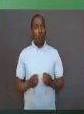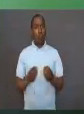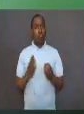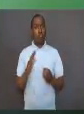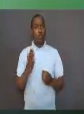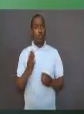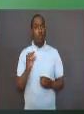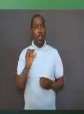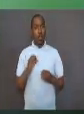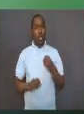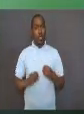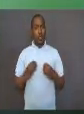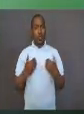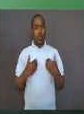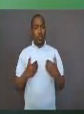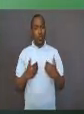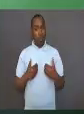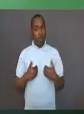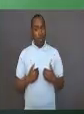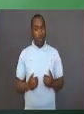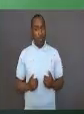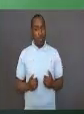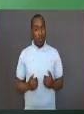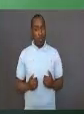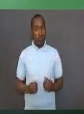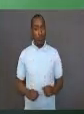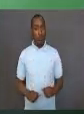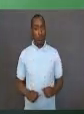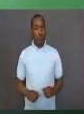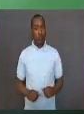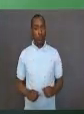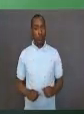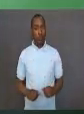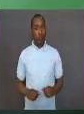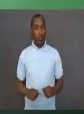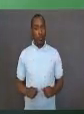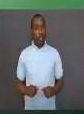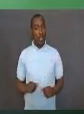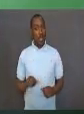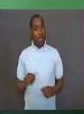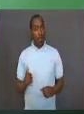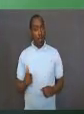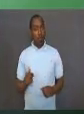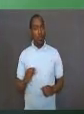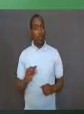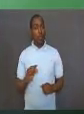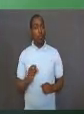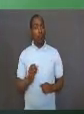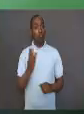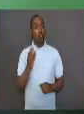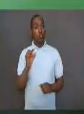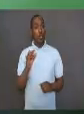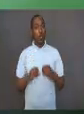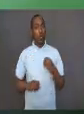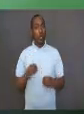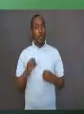of microorganisms which can hurt us, there are also many without